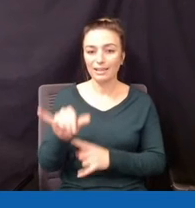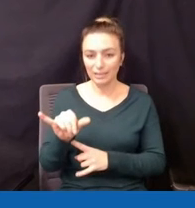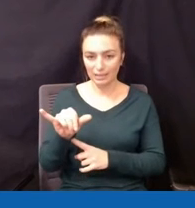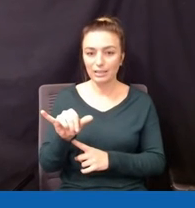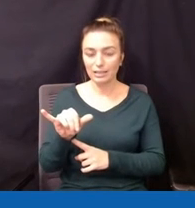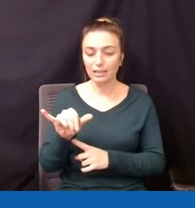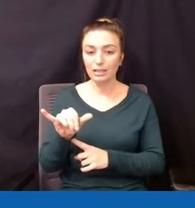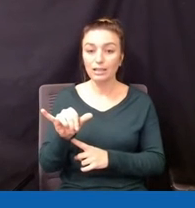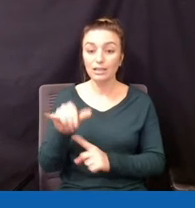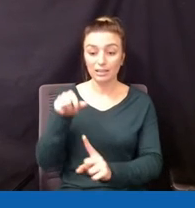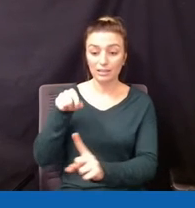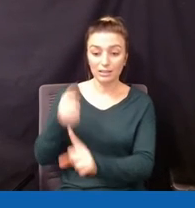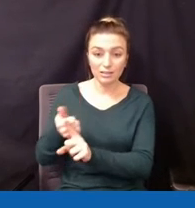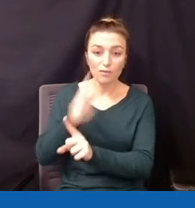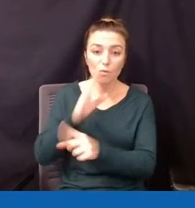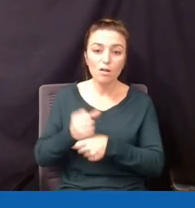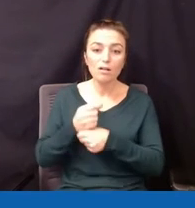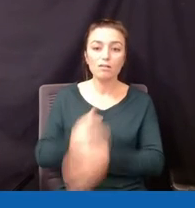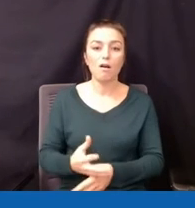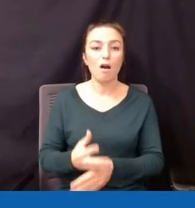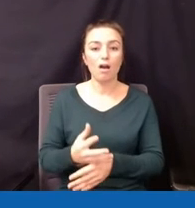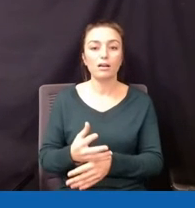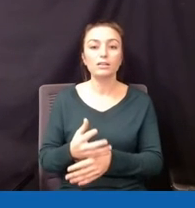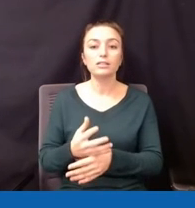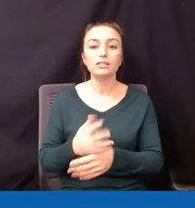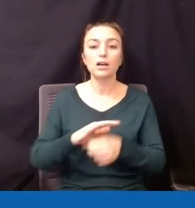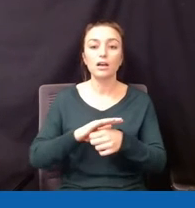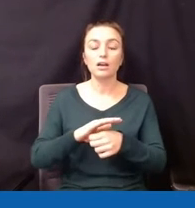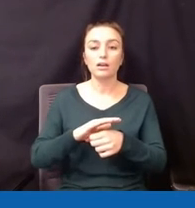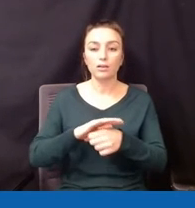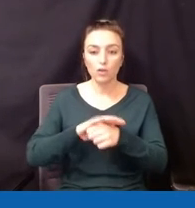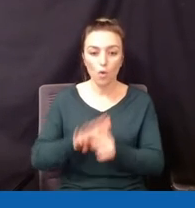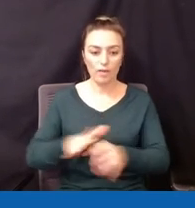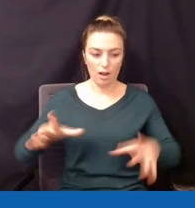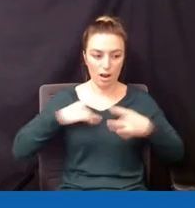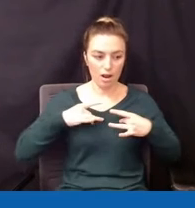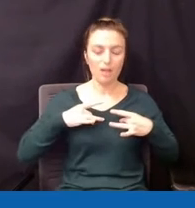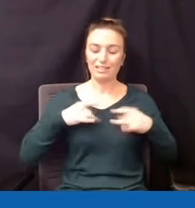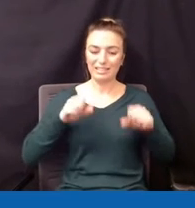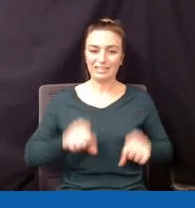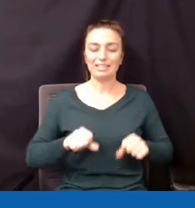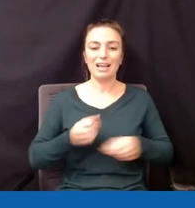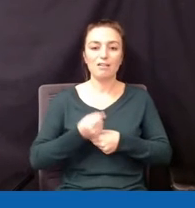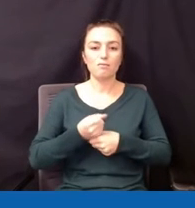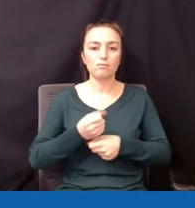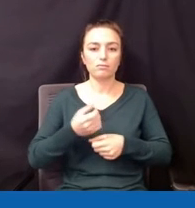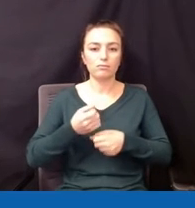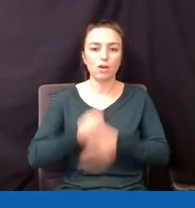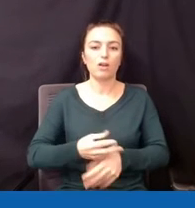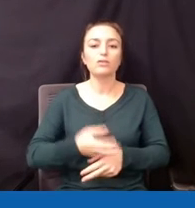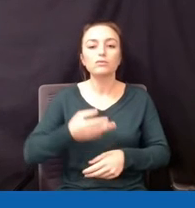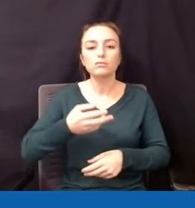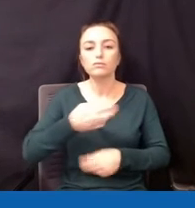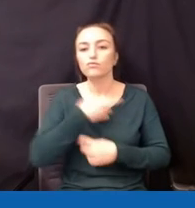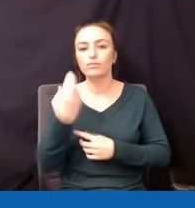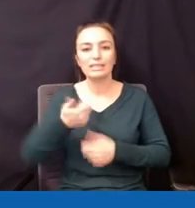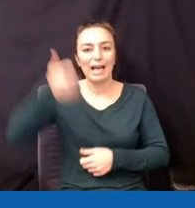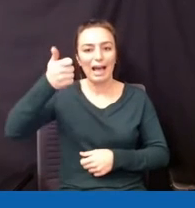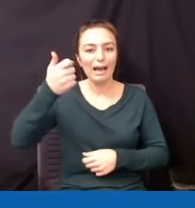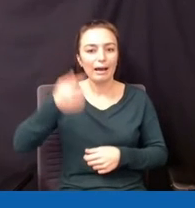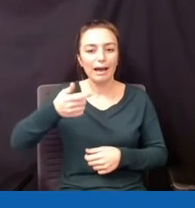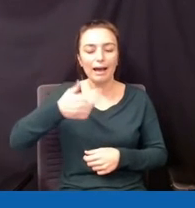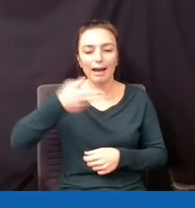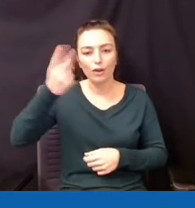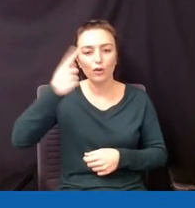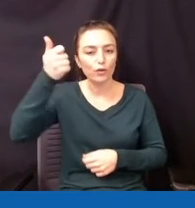your risk of severe COVID or dying? I think this is an example of an established inequity that was there before the pandemic, which